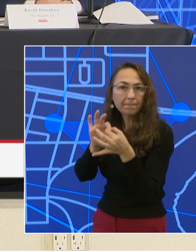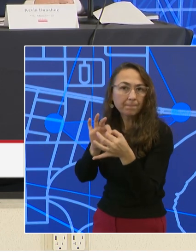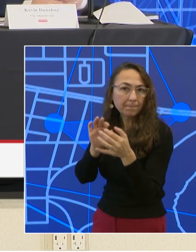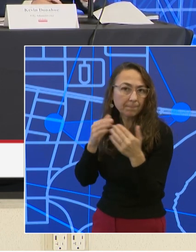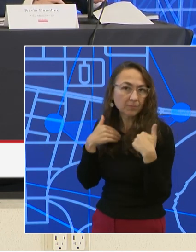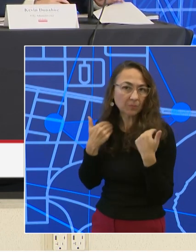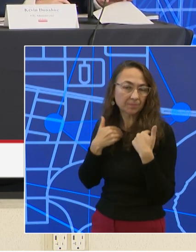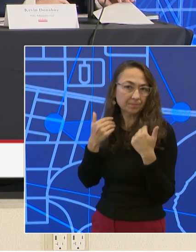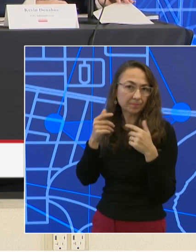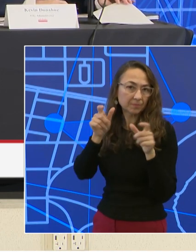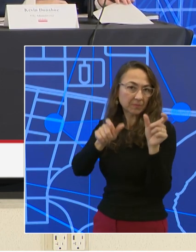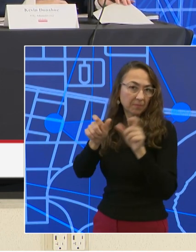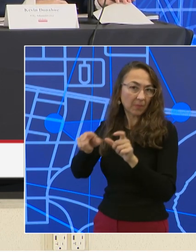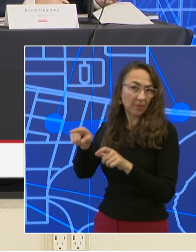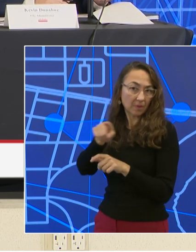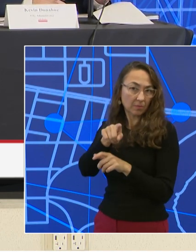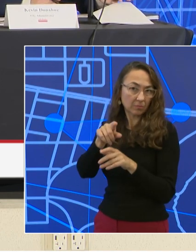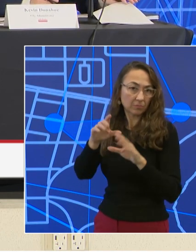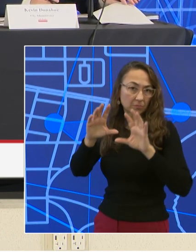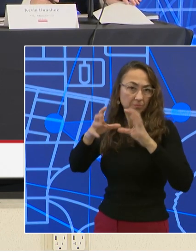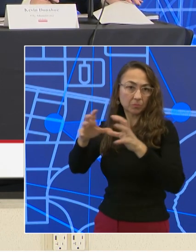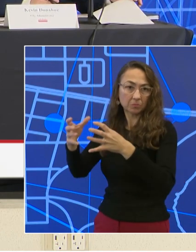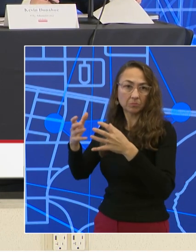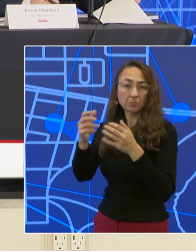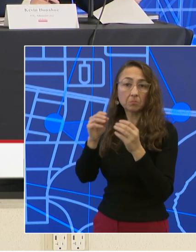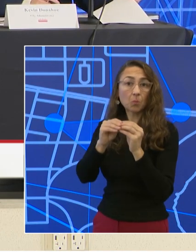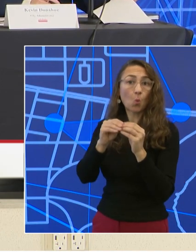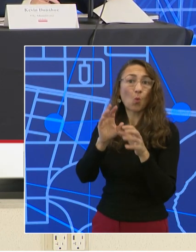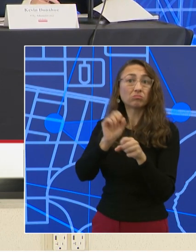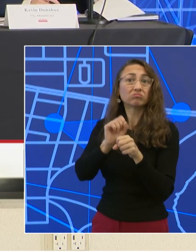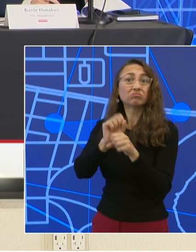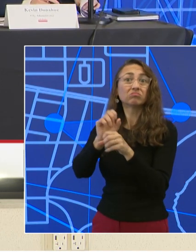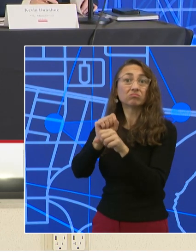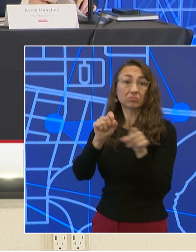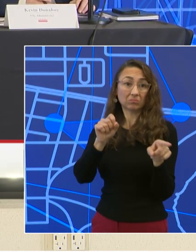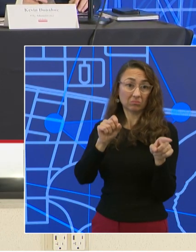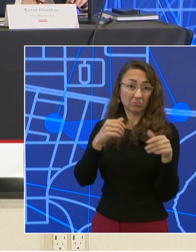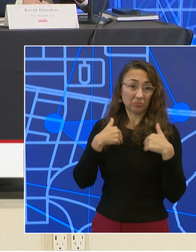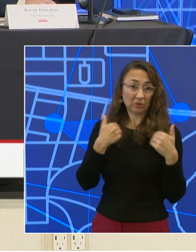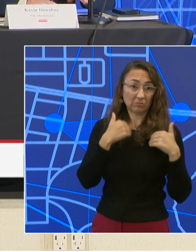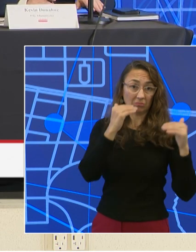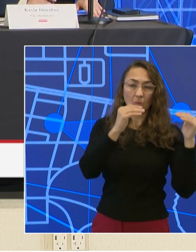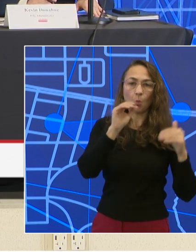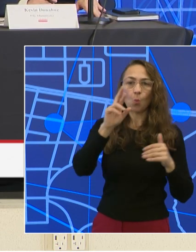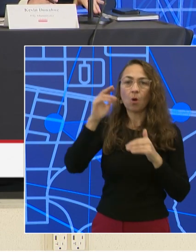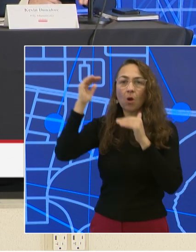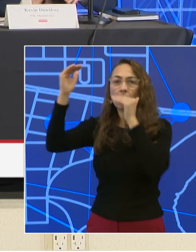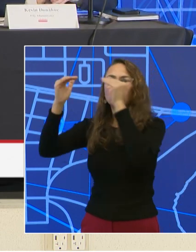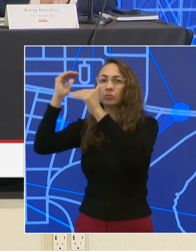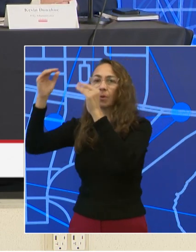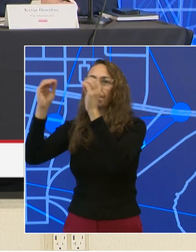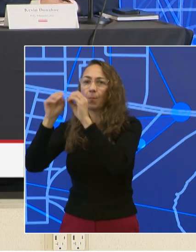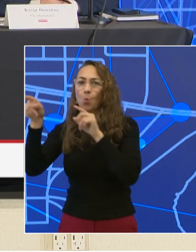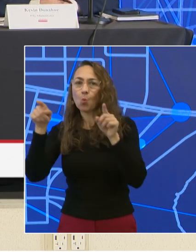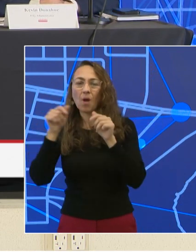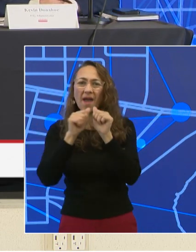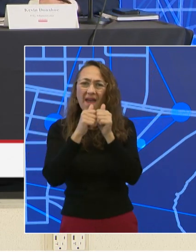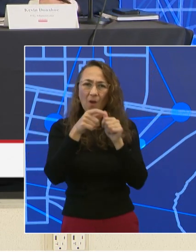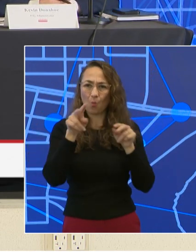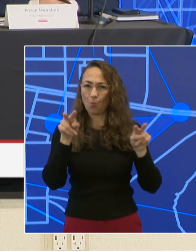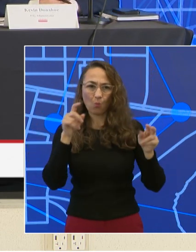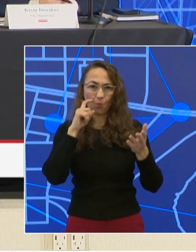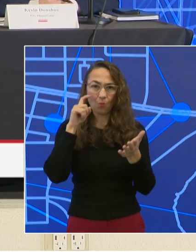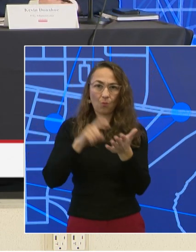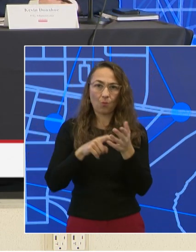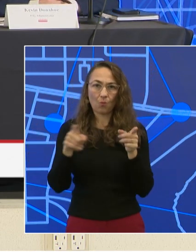categories that you are seeing more arrests, or is it adults? Is there any way to tell? I know that's very granular, but I think people feel,